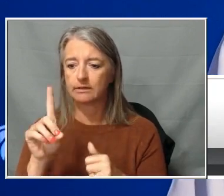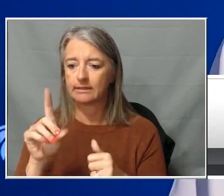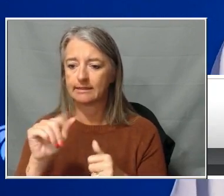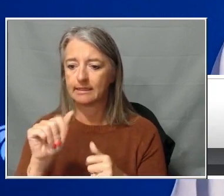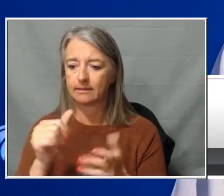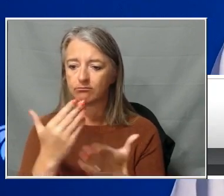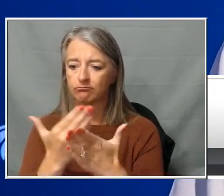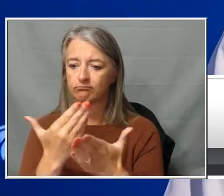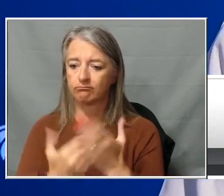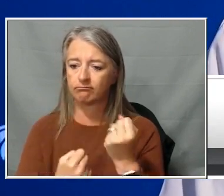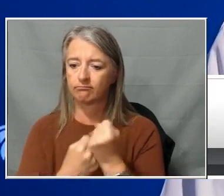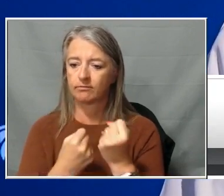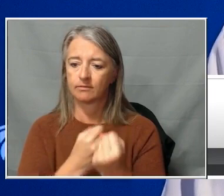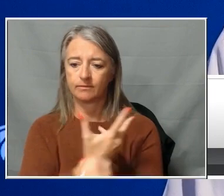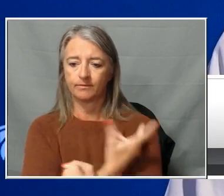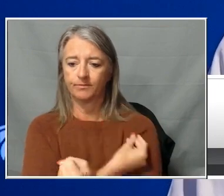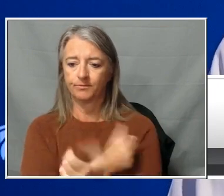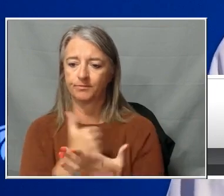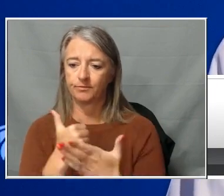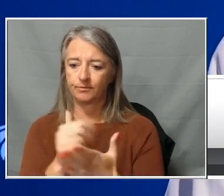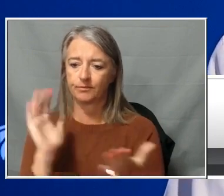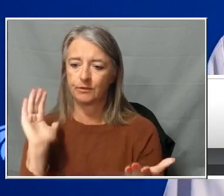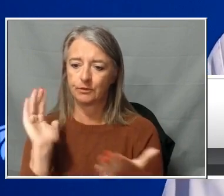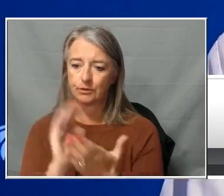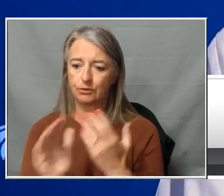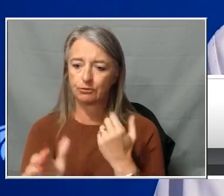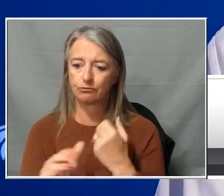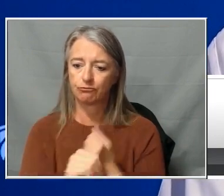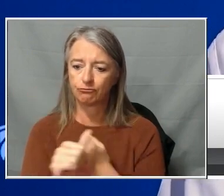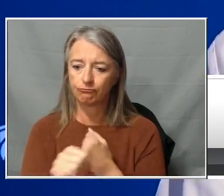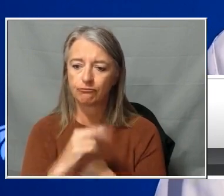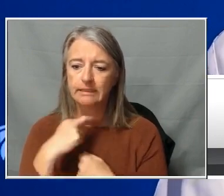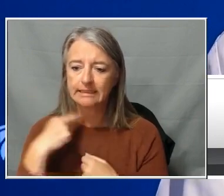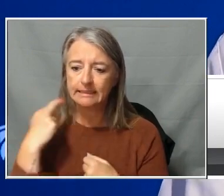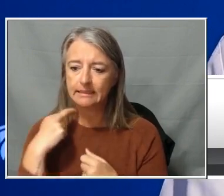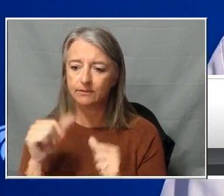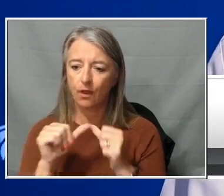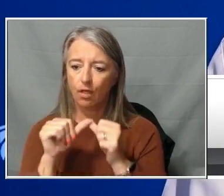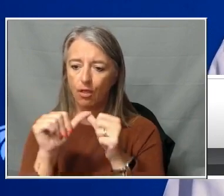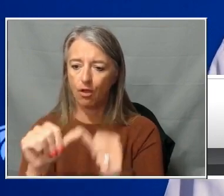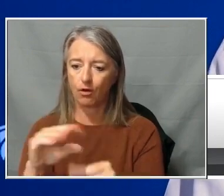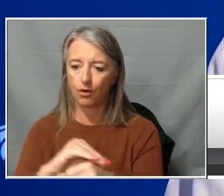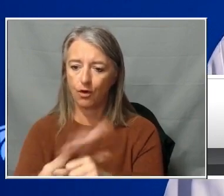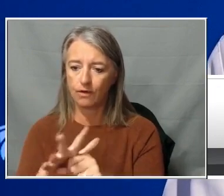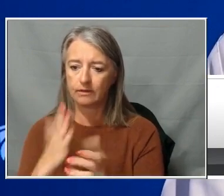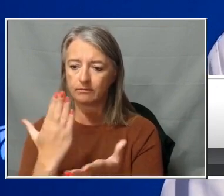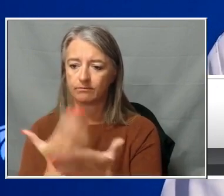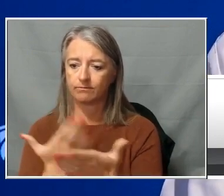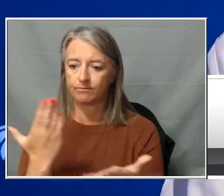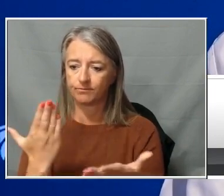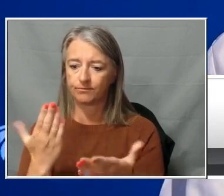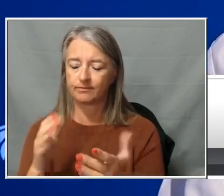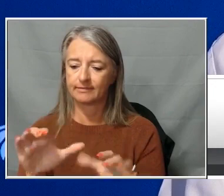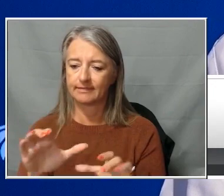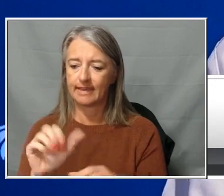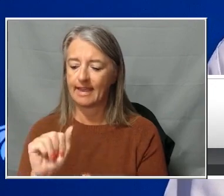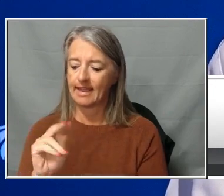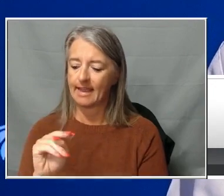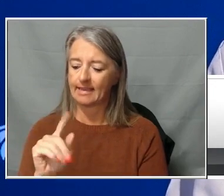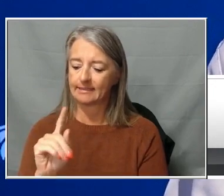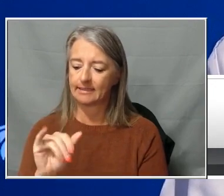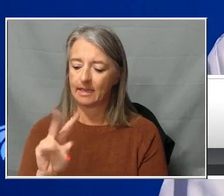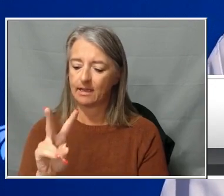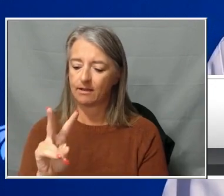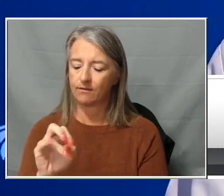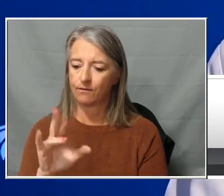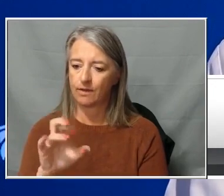that the vaccination helps reduce your risk of long COVID. And now we have evidence of one of our active antiviral treatments,